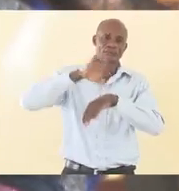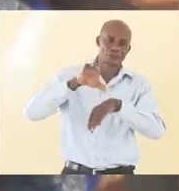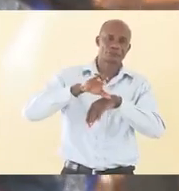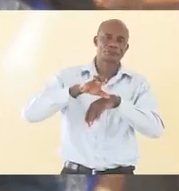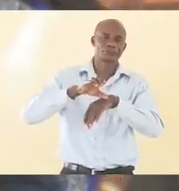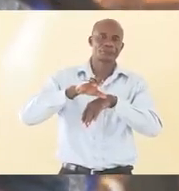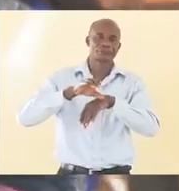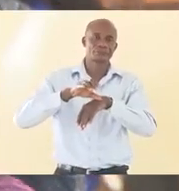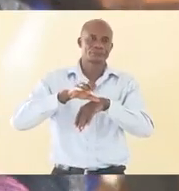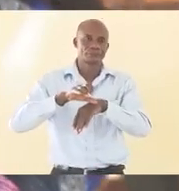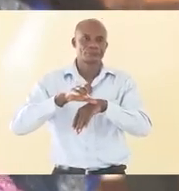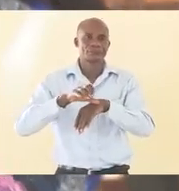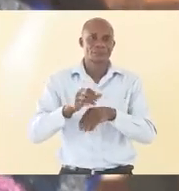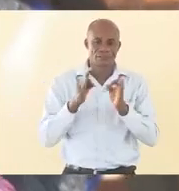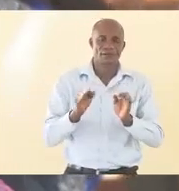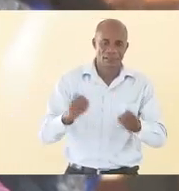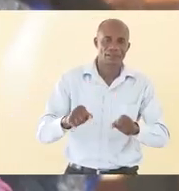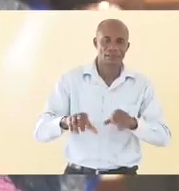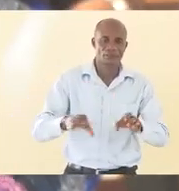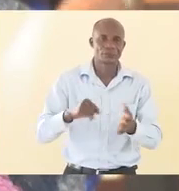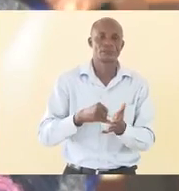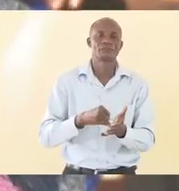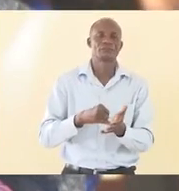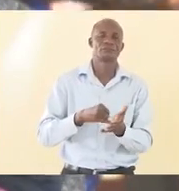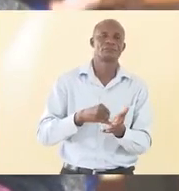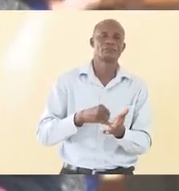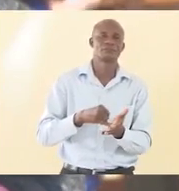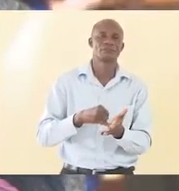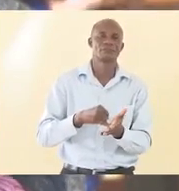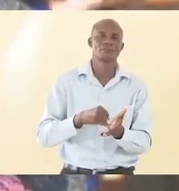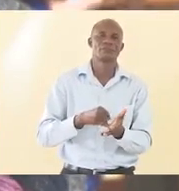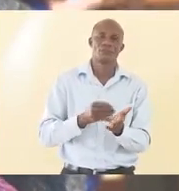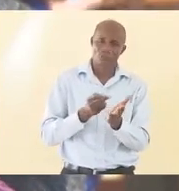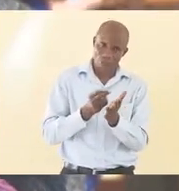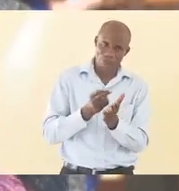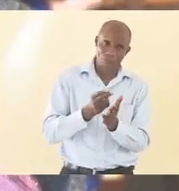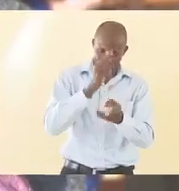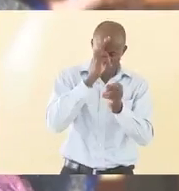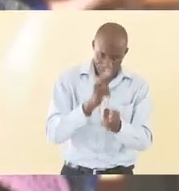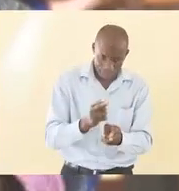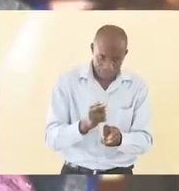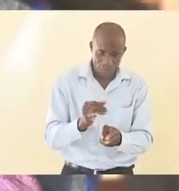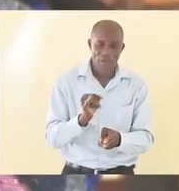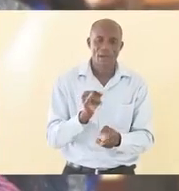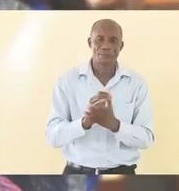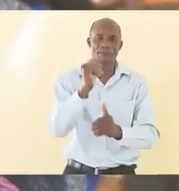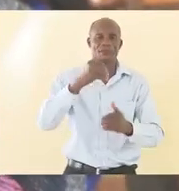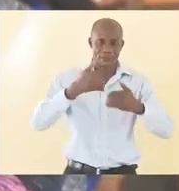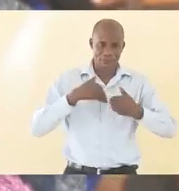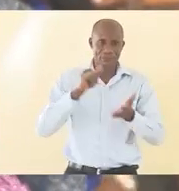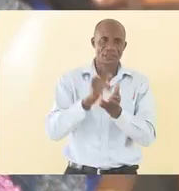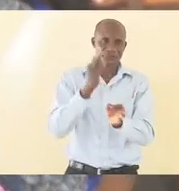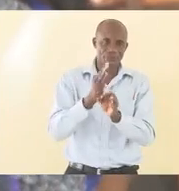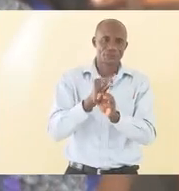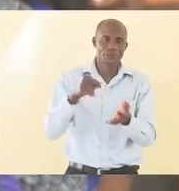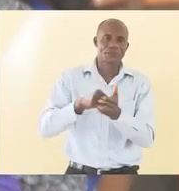Terra chaplaincy. And if I can do it, if I'll be able to do it, honestly, I believe I have the faith